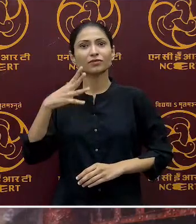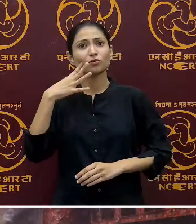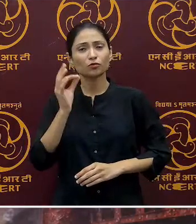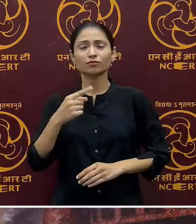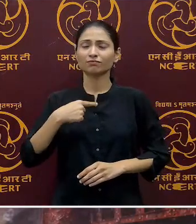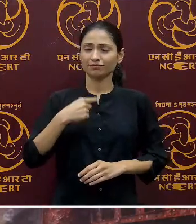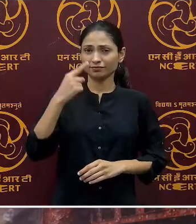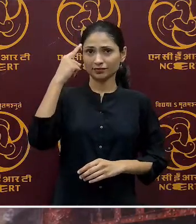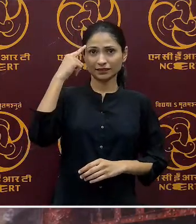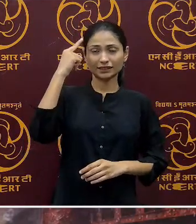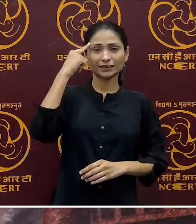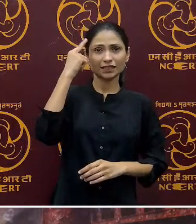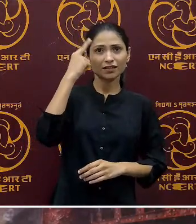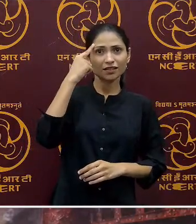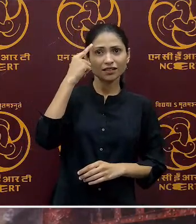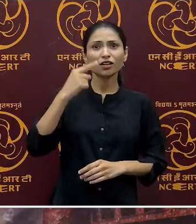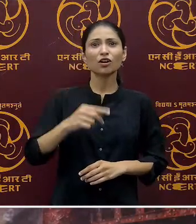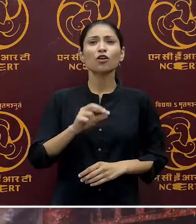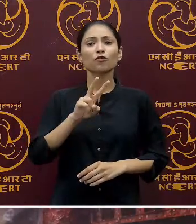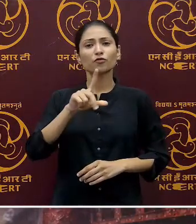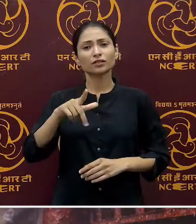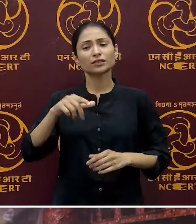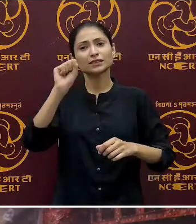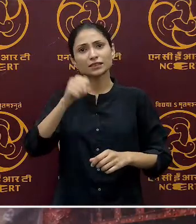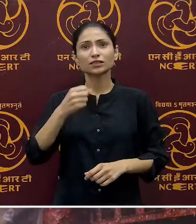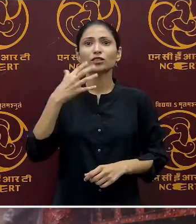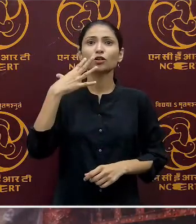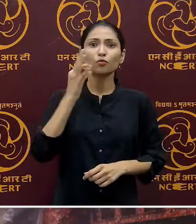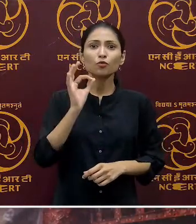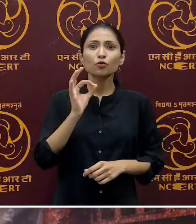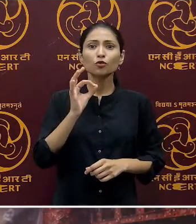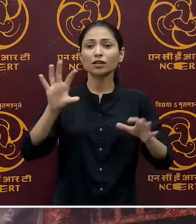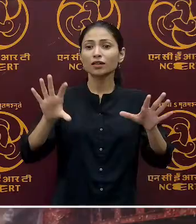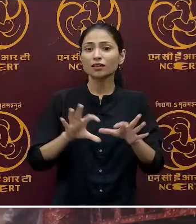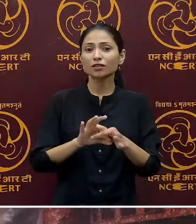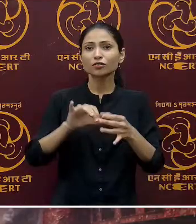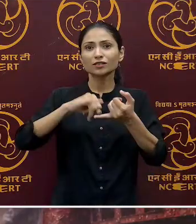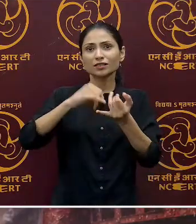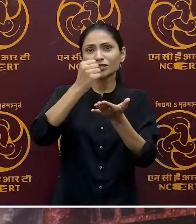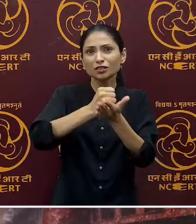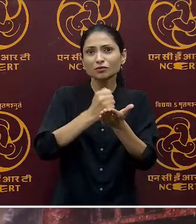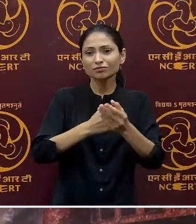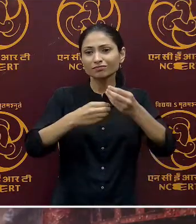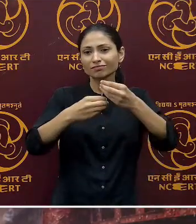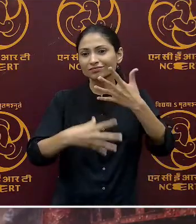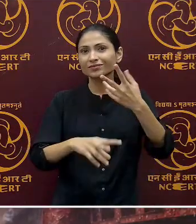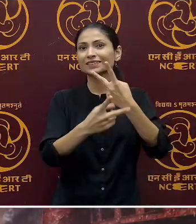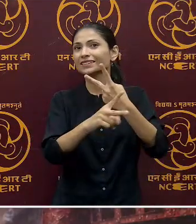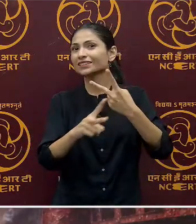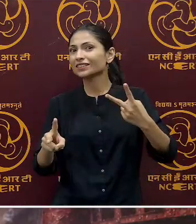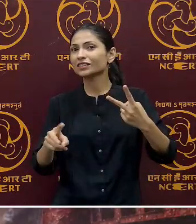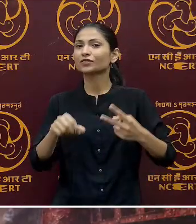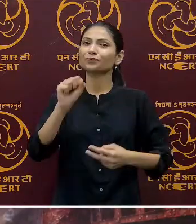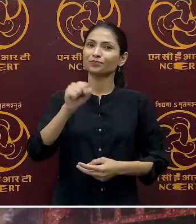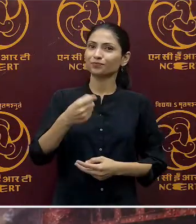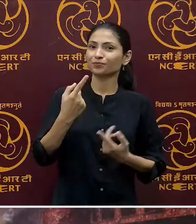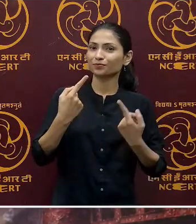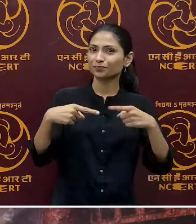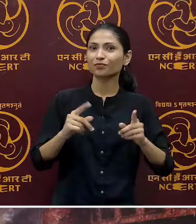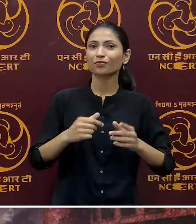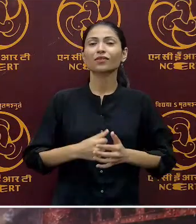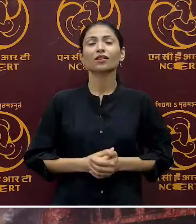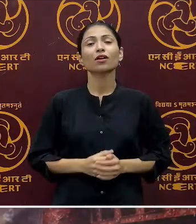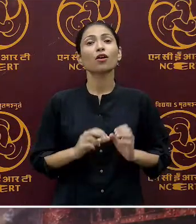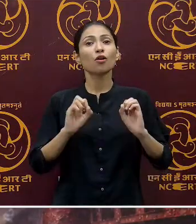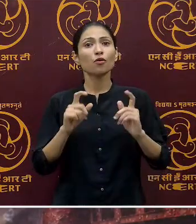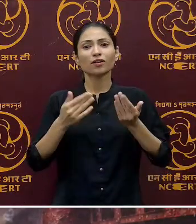virtual labs are important in terms of many other subjects as well. Correct. Okay, let's come to the topic, which is